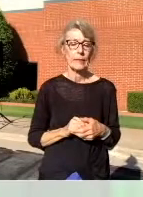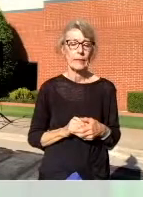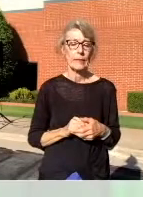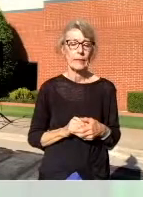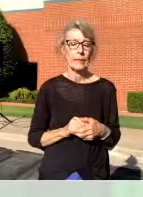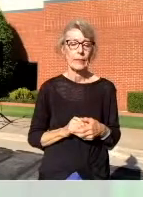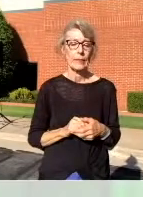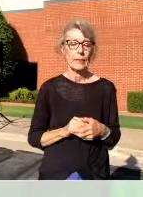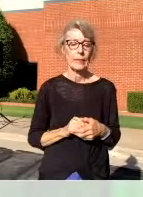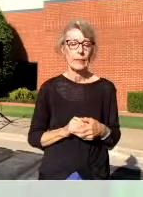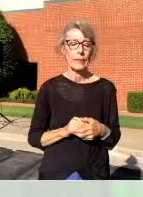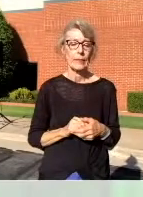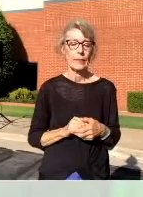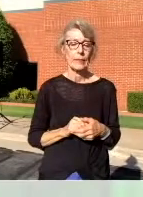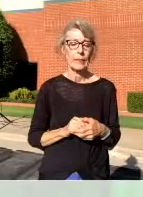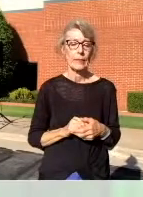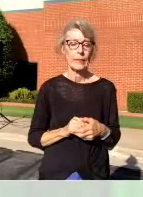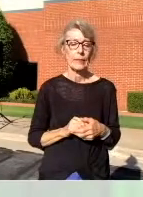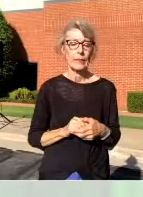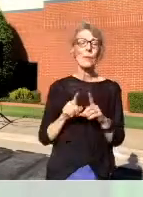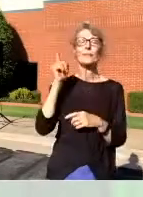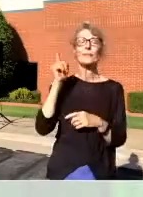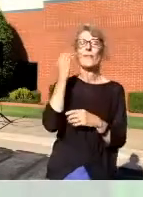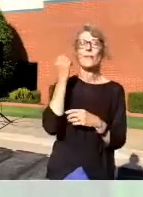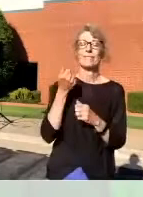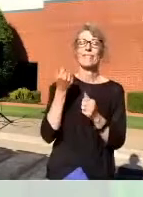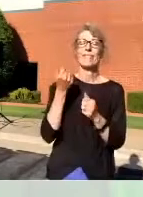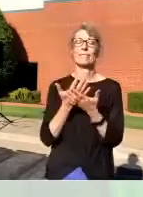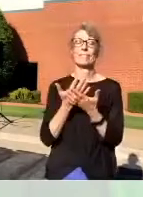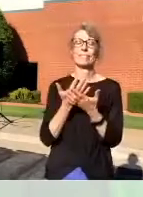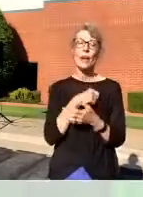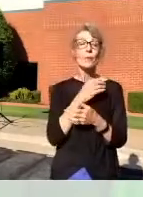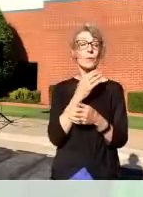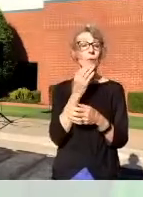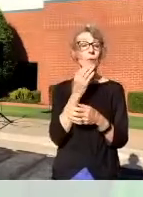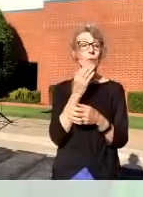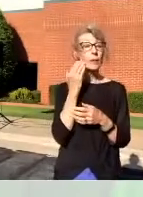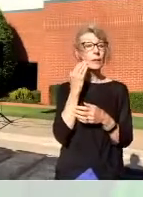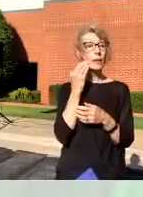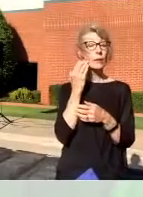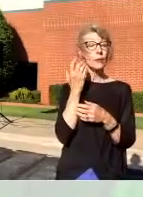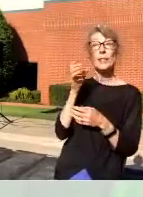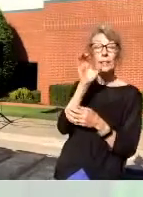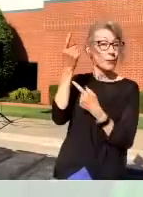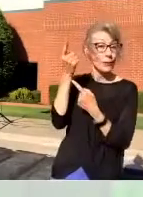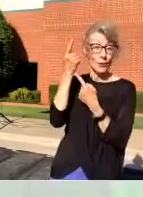you, when we ask you, that you will provide answers, Father.